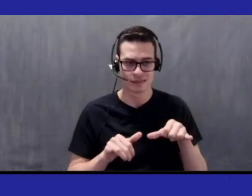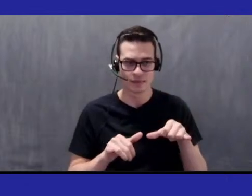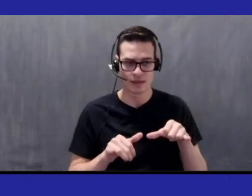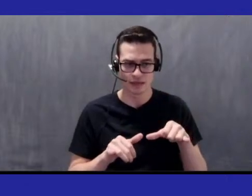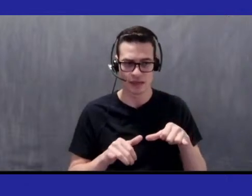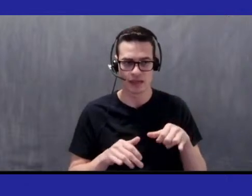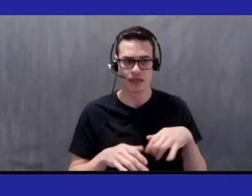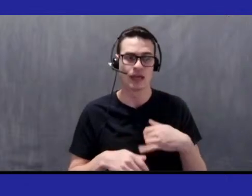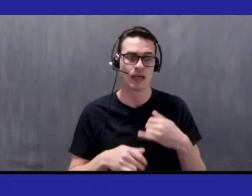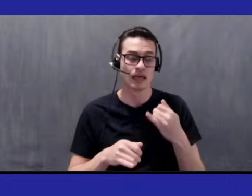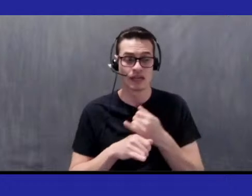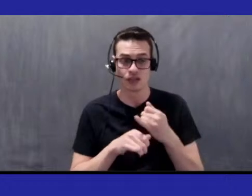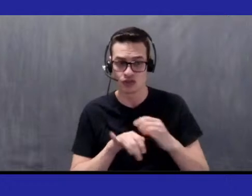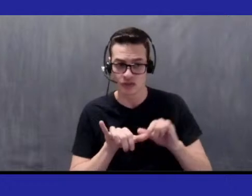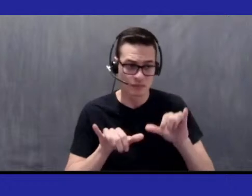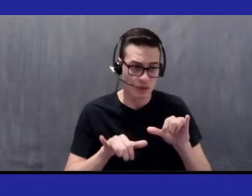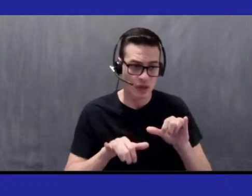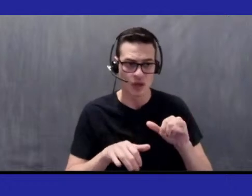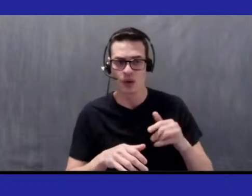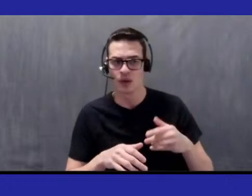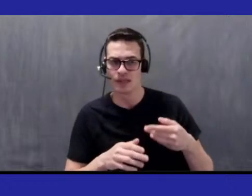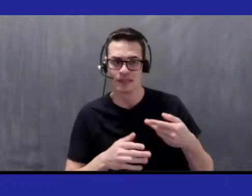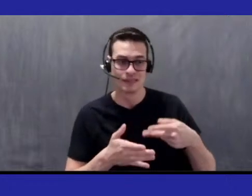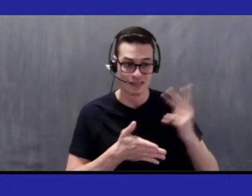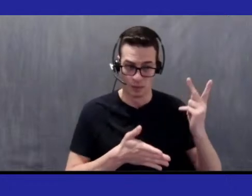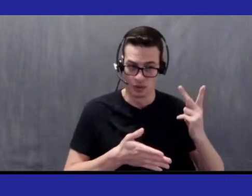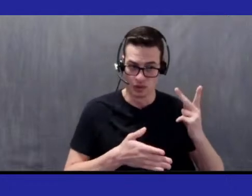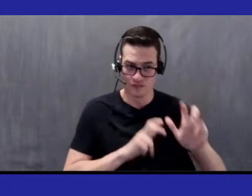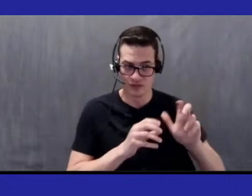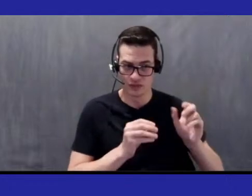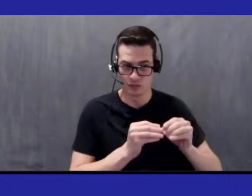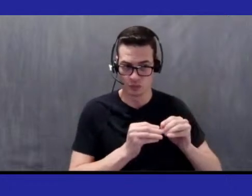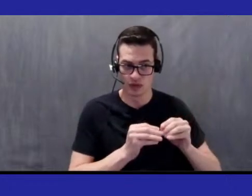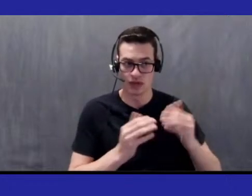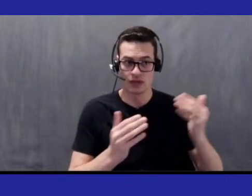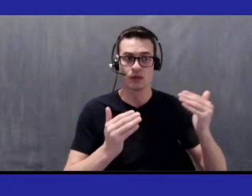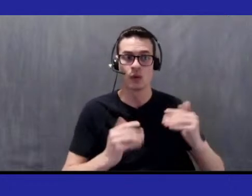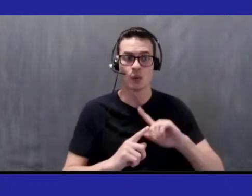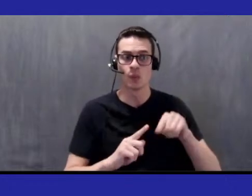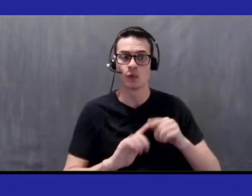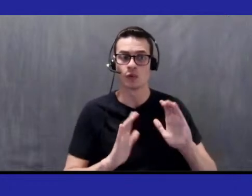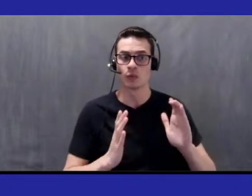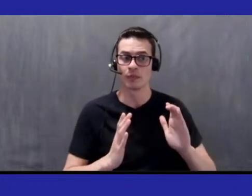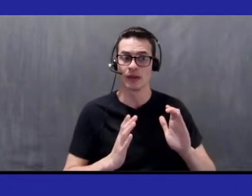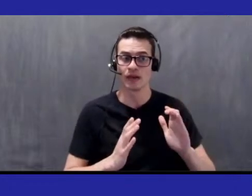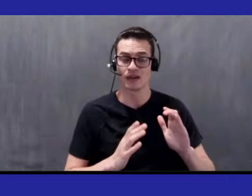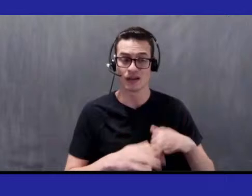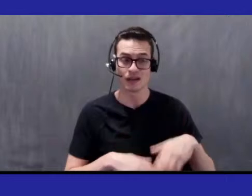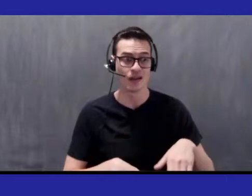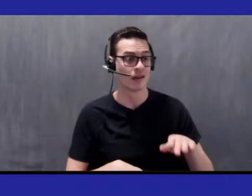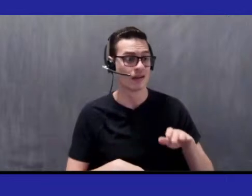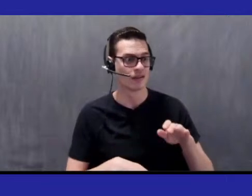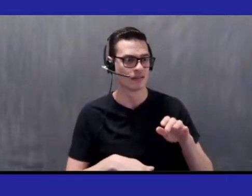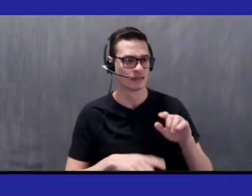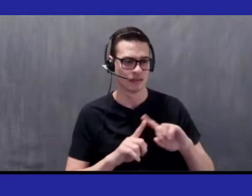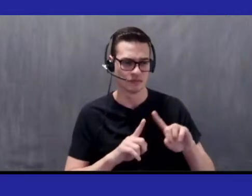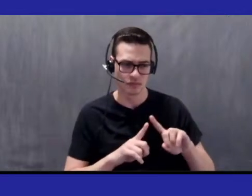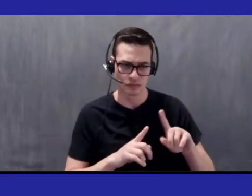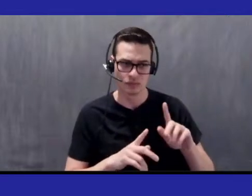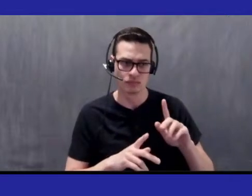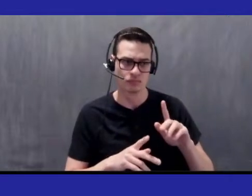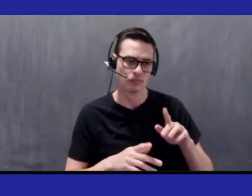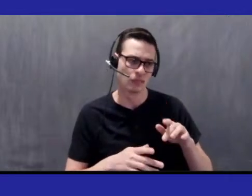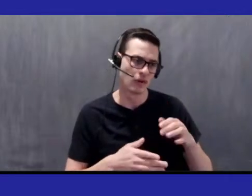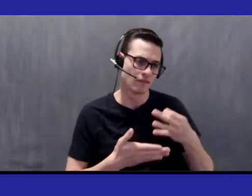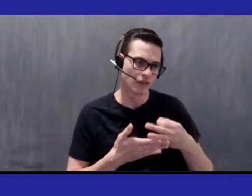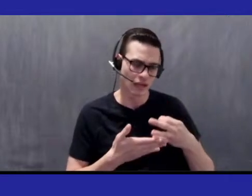investment in research, that ratio is 80 to 1. So as a result, fewer trials have been funded, fewer articles